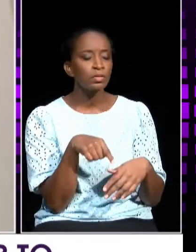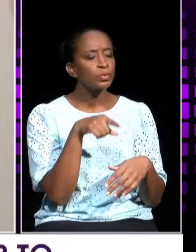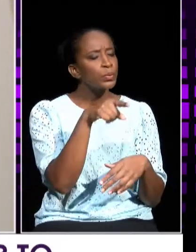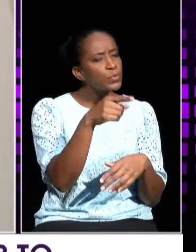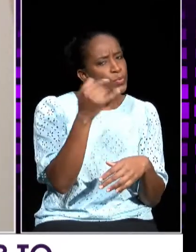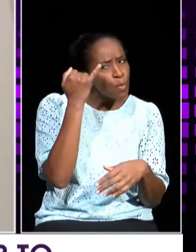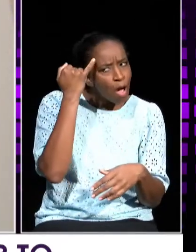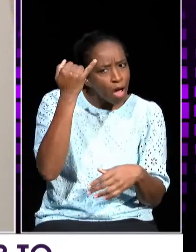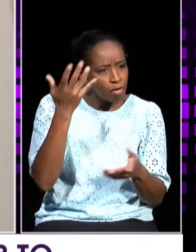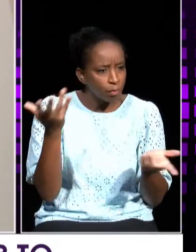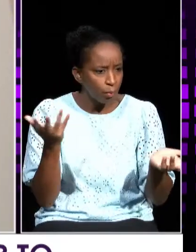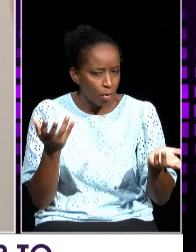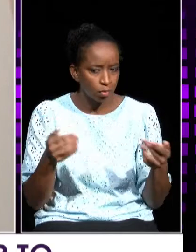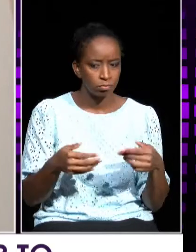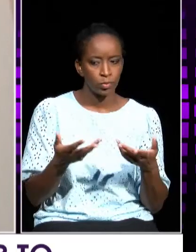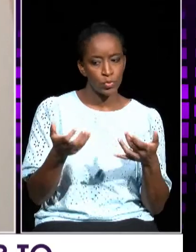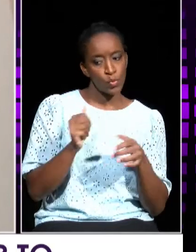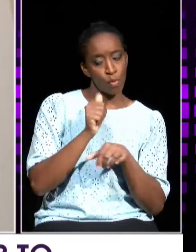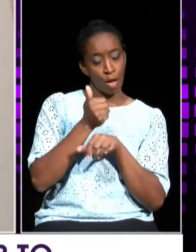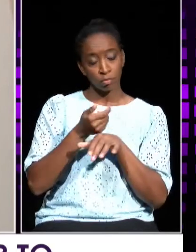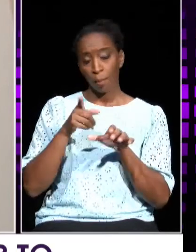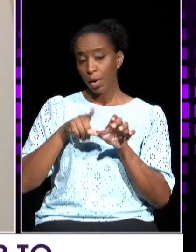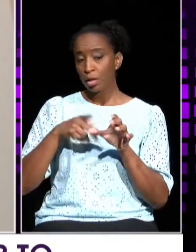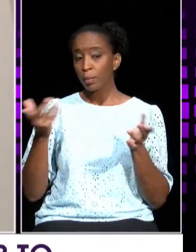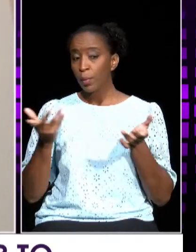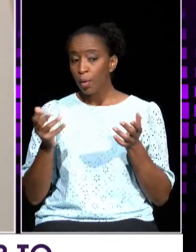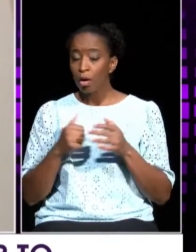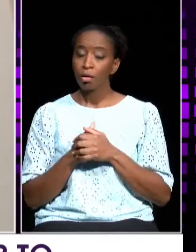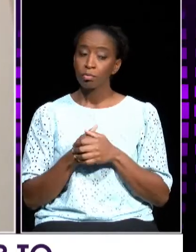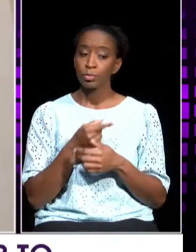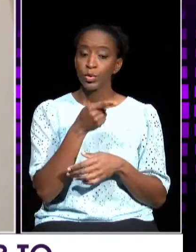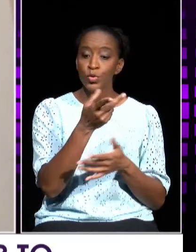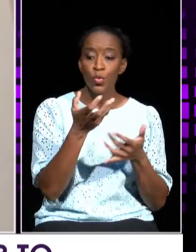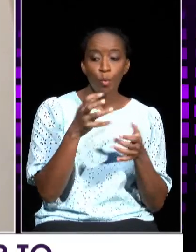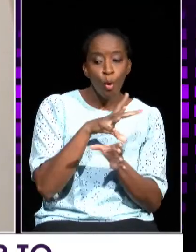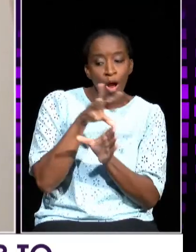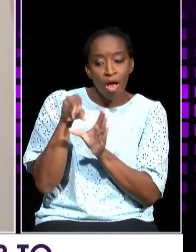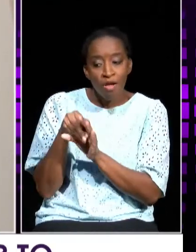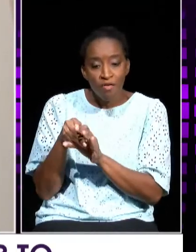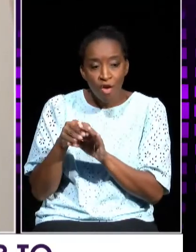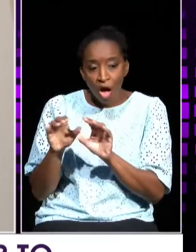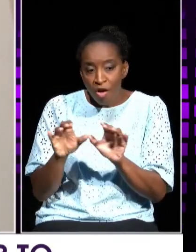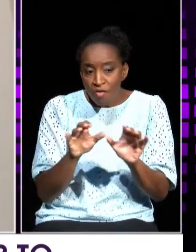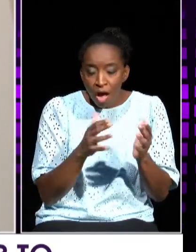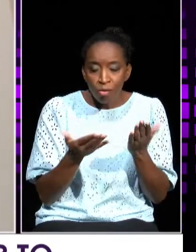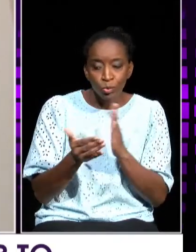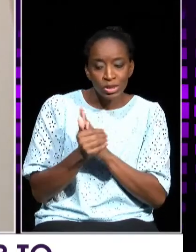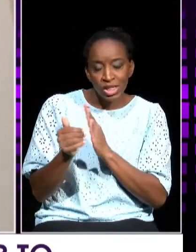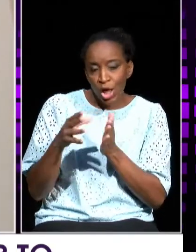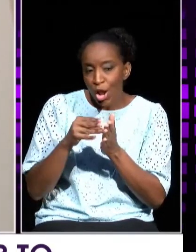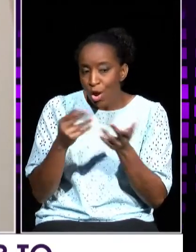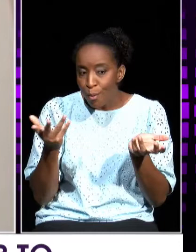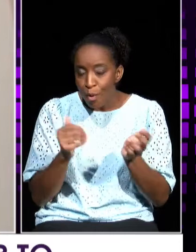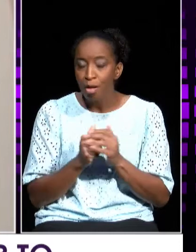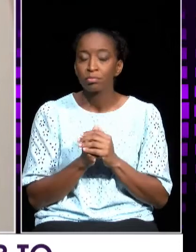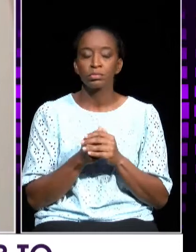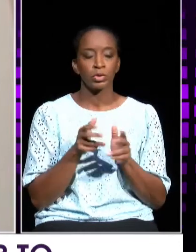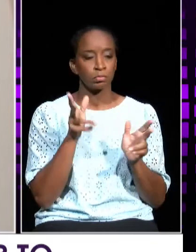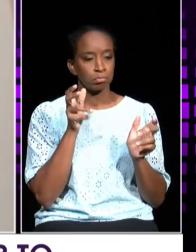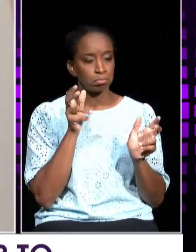about, what things they would like to be involved in. You might be surprised at the ideas that these young people come up